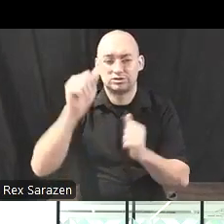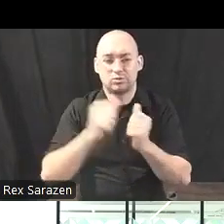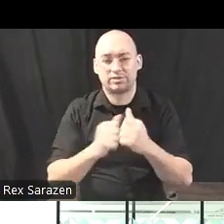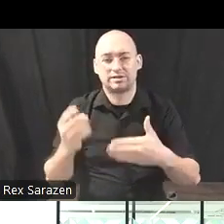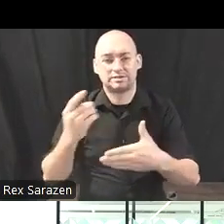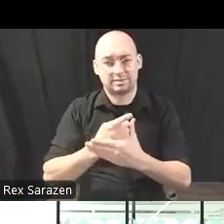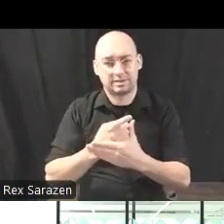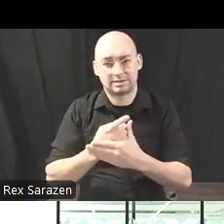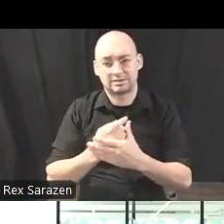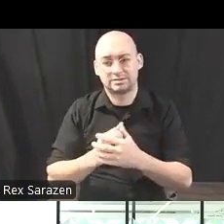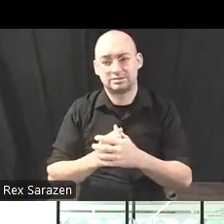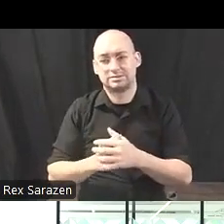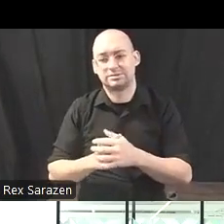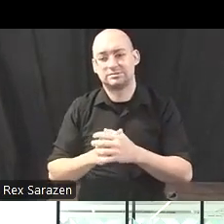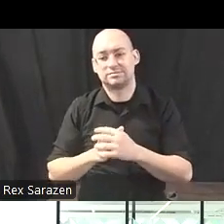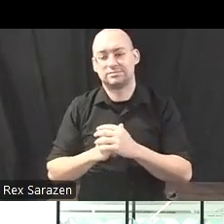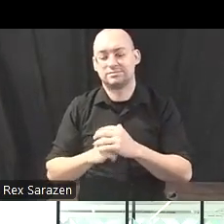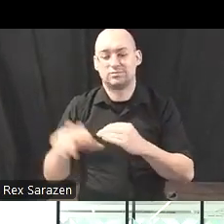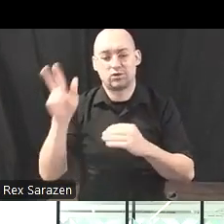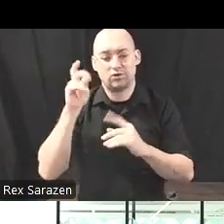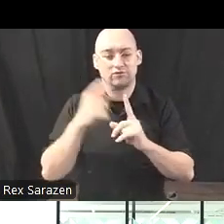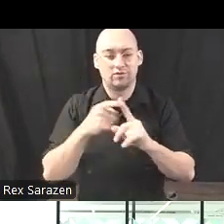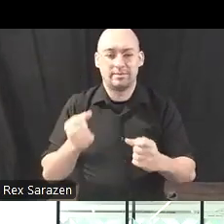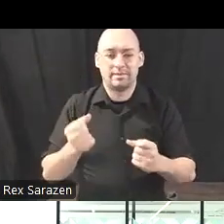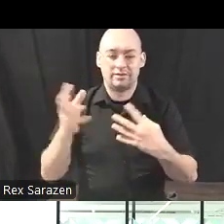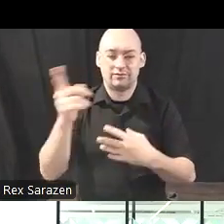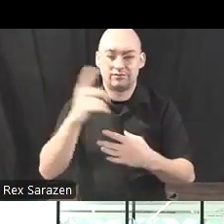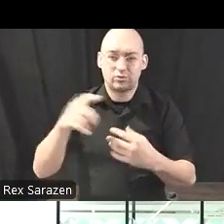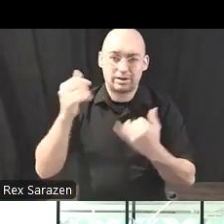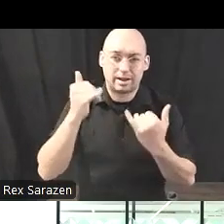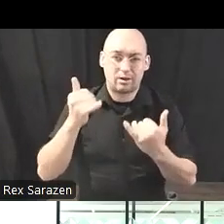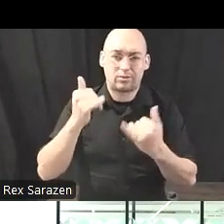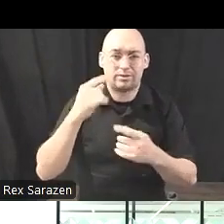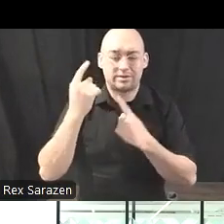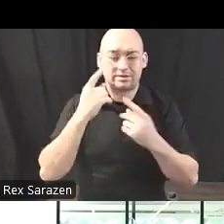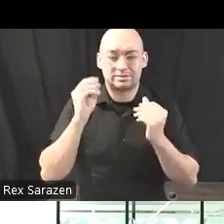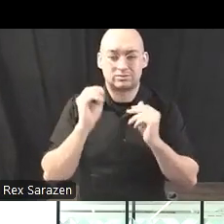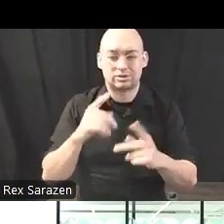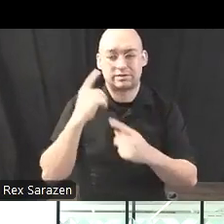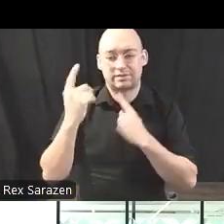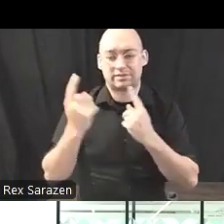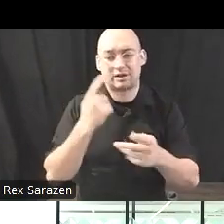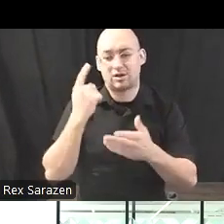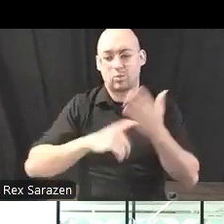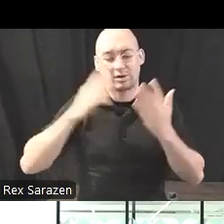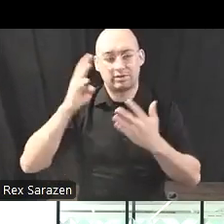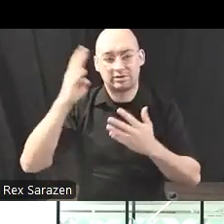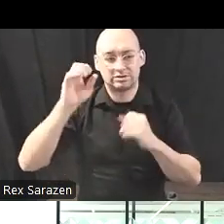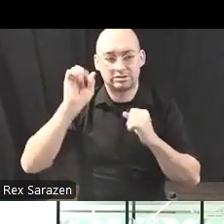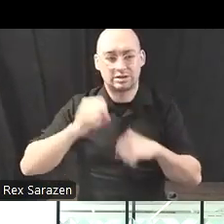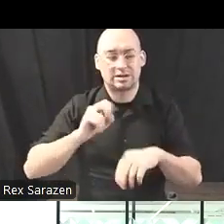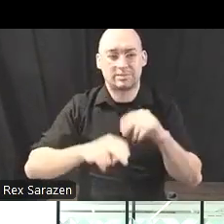what has been we heard from so many of you now. I think that's an opportunity to think through what kind of innovations can be built in to